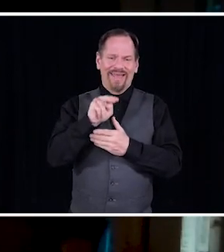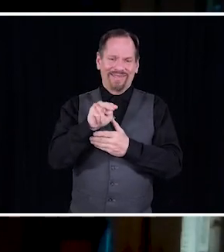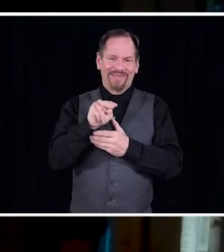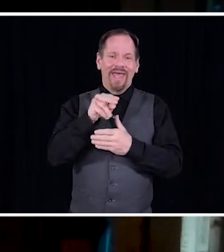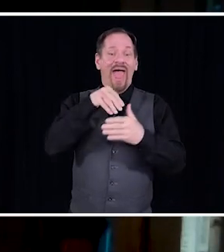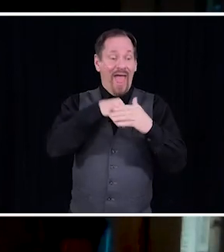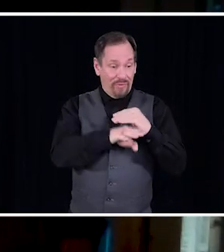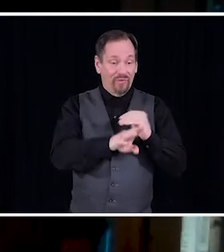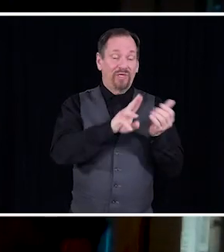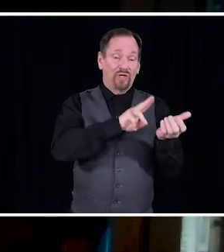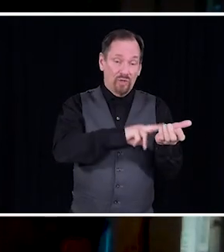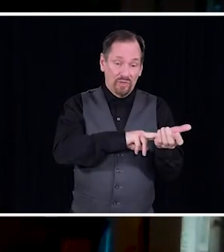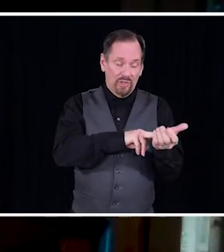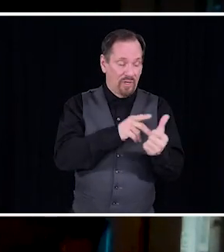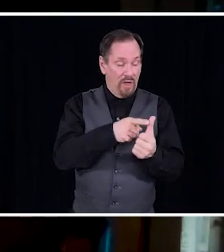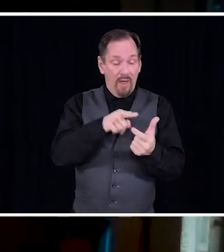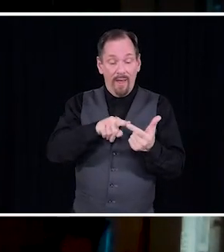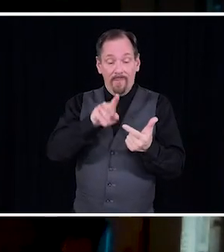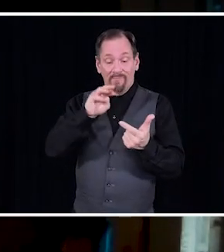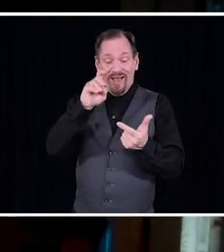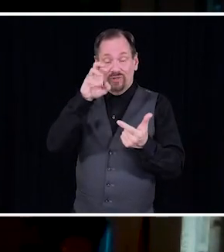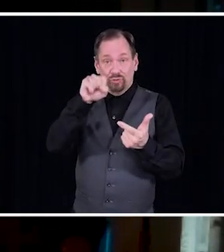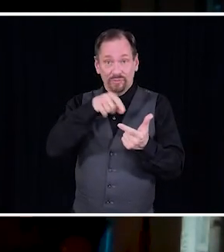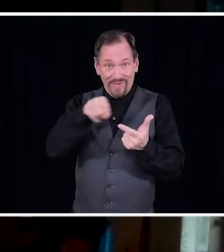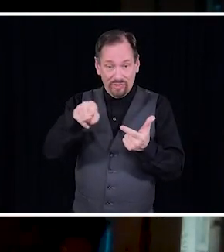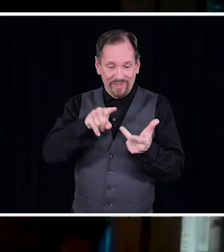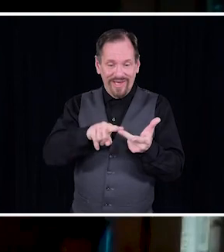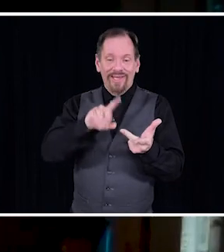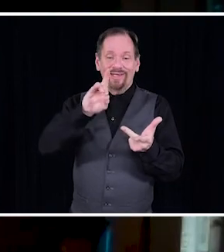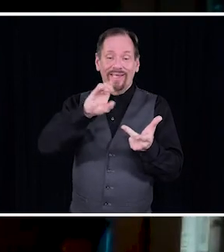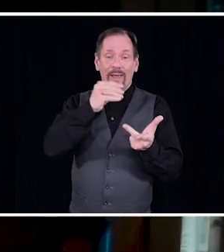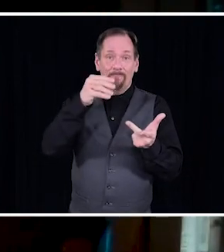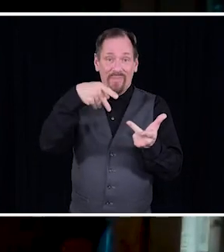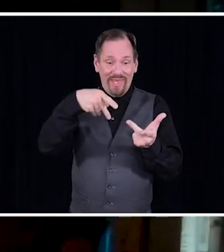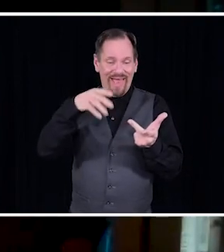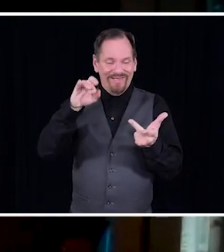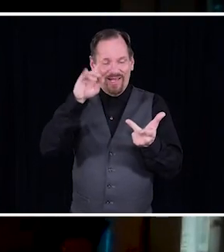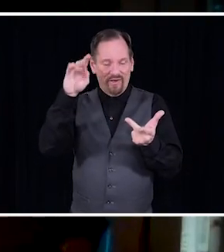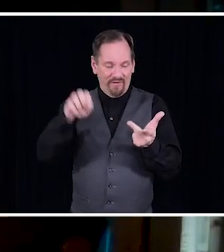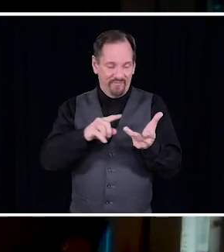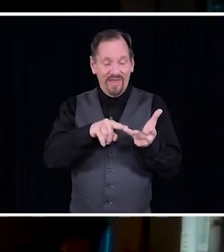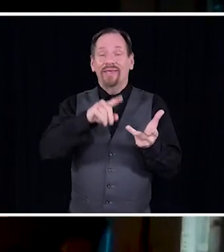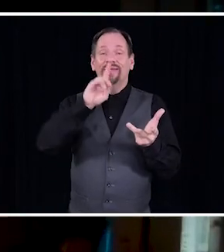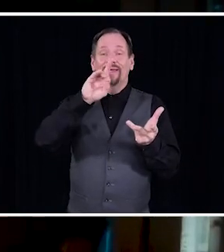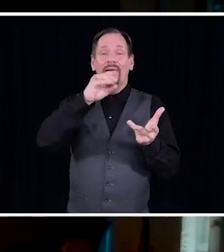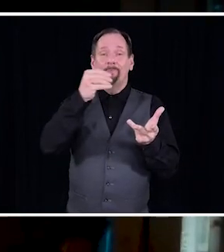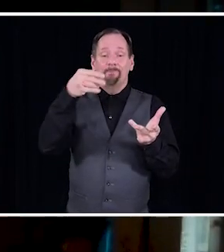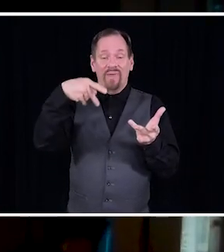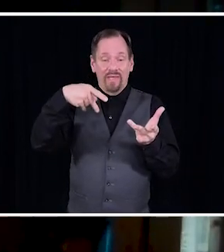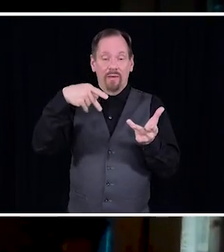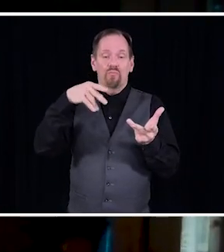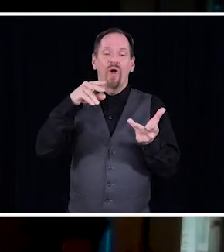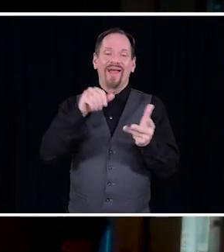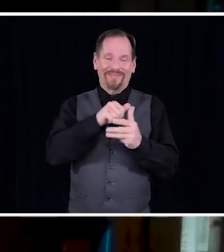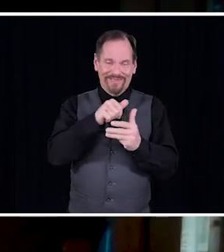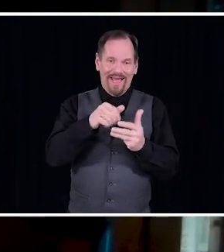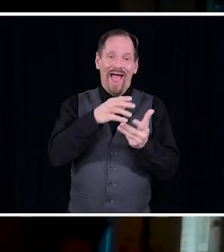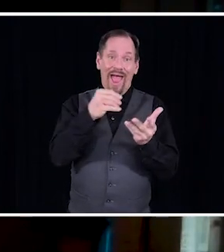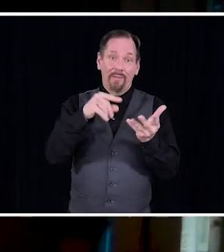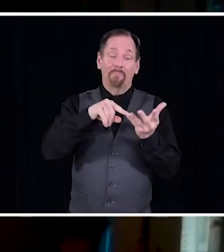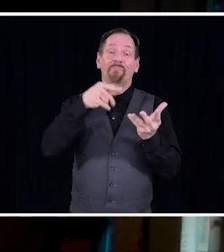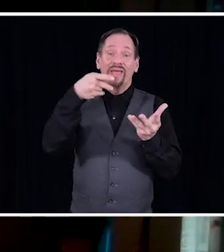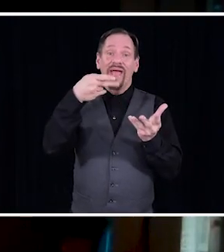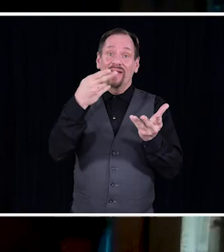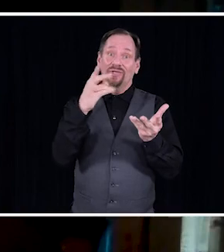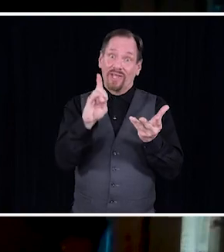into Nursing, Master's Specialty, DNP Executive, DNP Advanced Practice, and PhD programs. Some like me